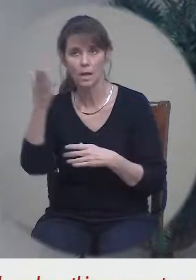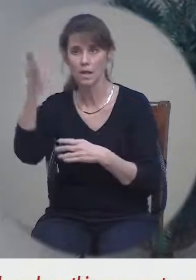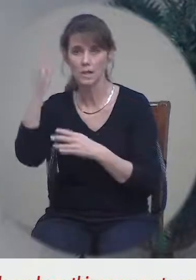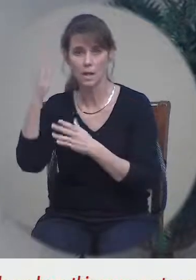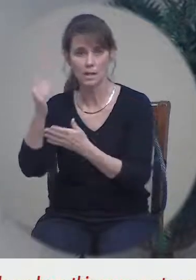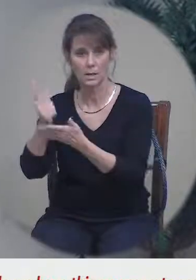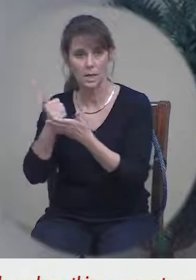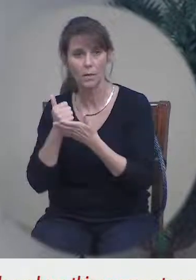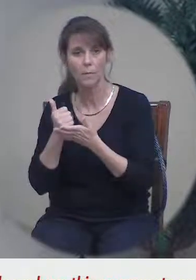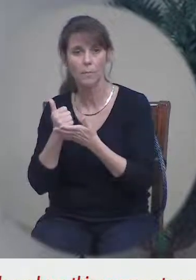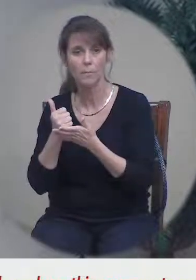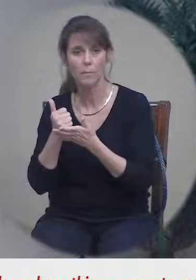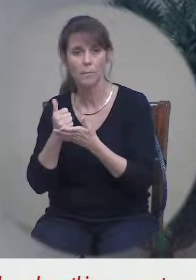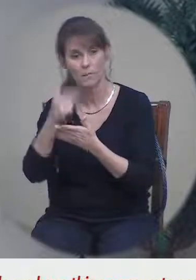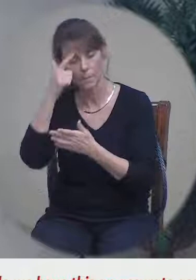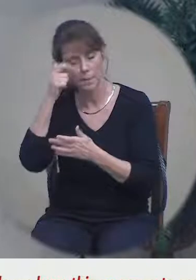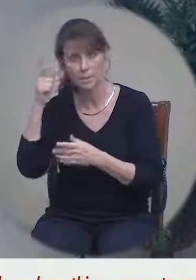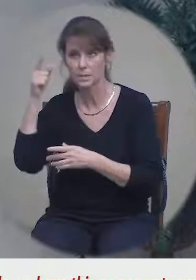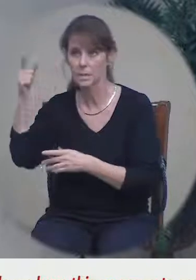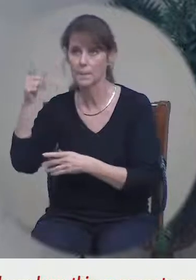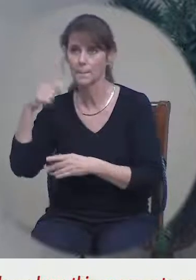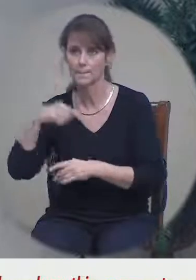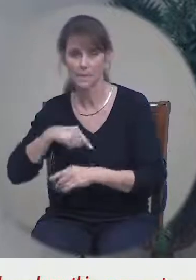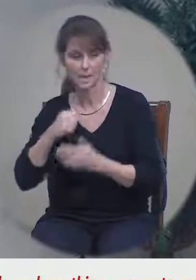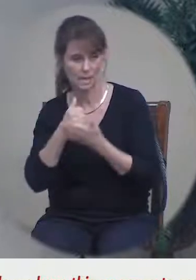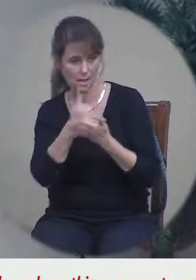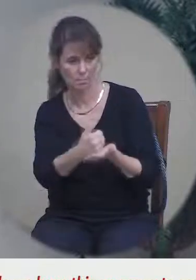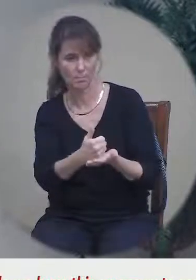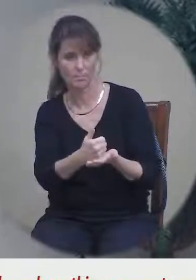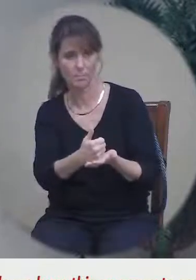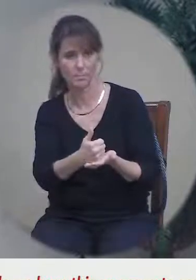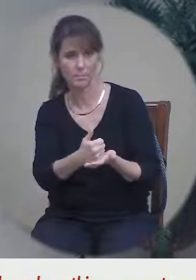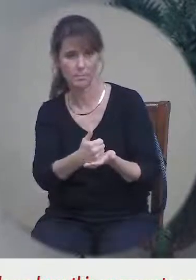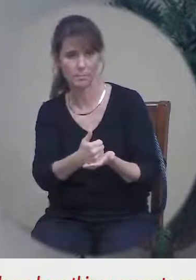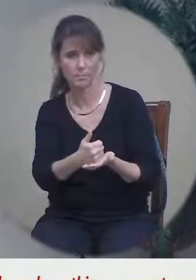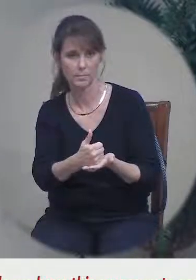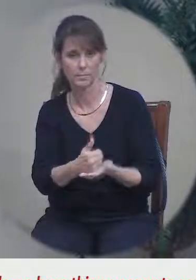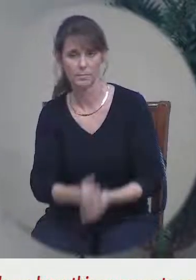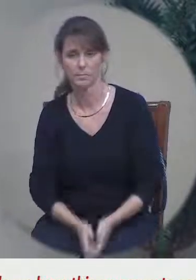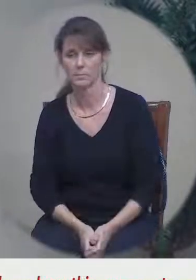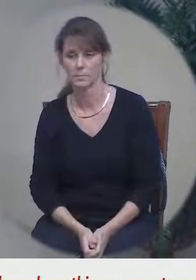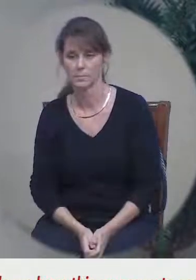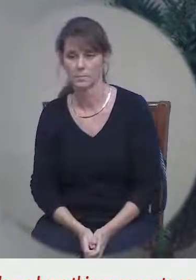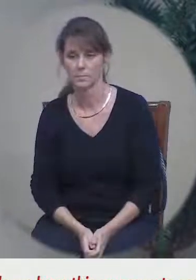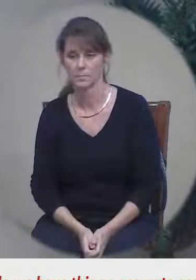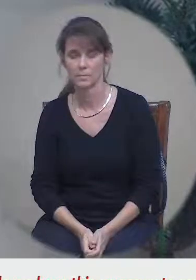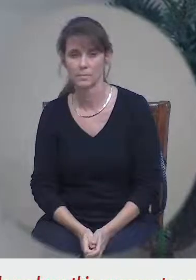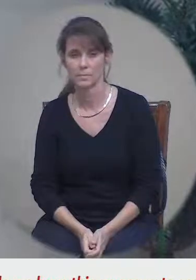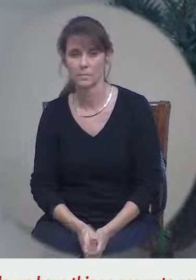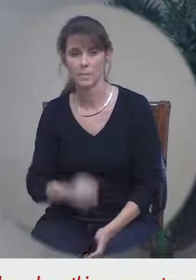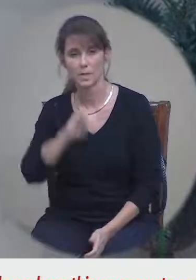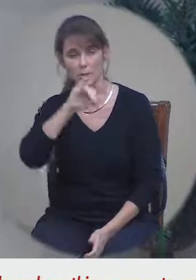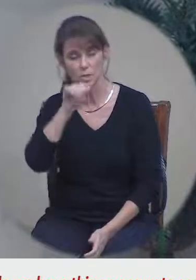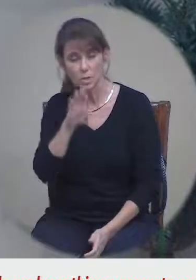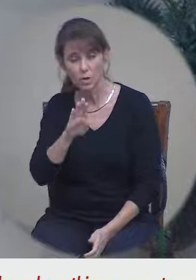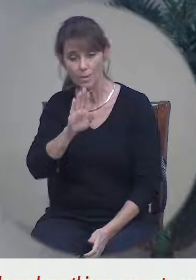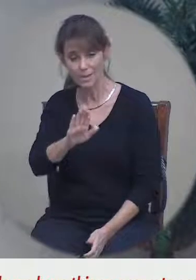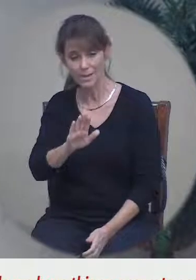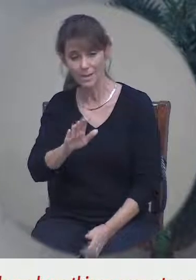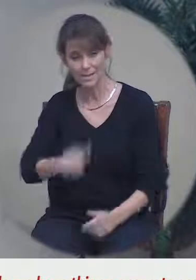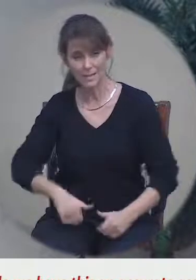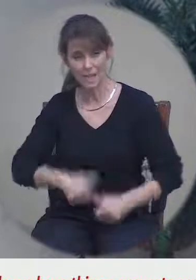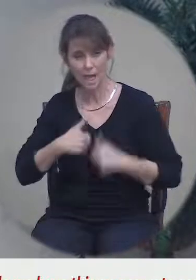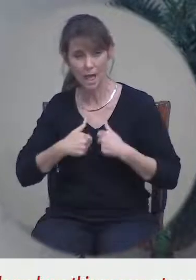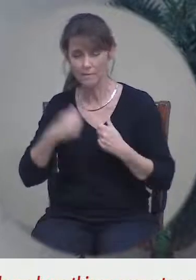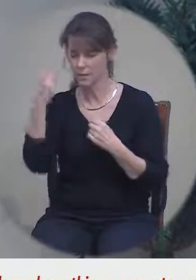nothing. Now think about this. So obviously Job is looking at his life and how he has acted,